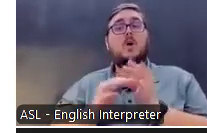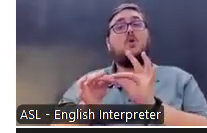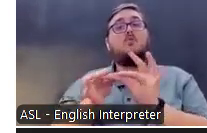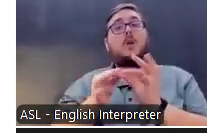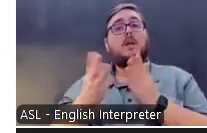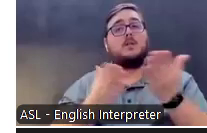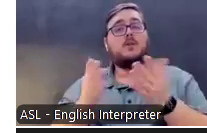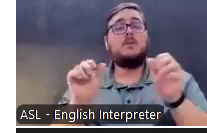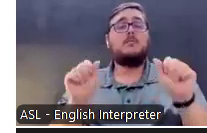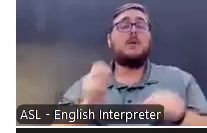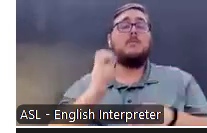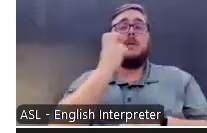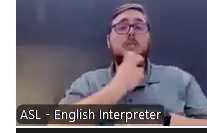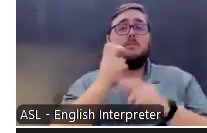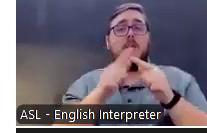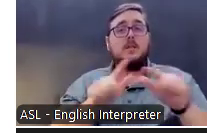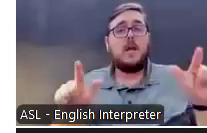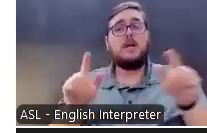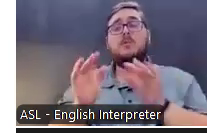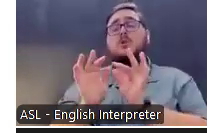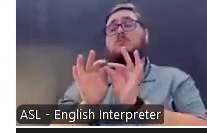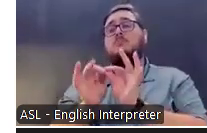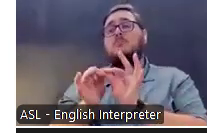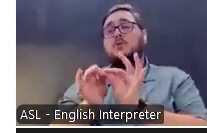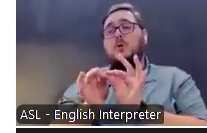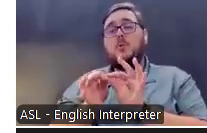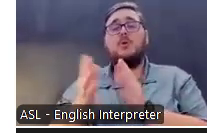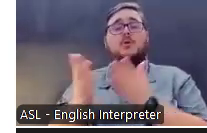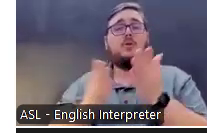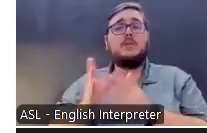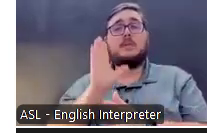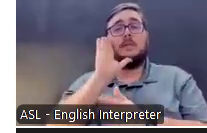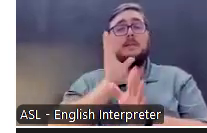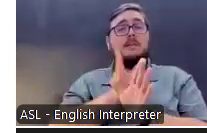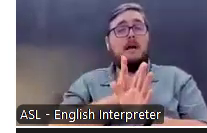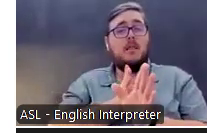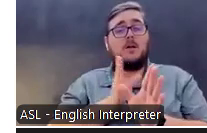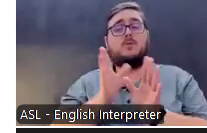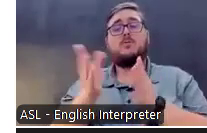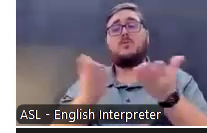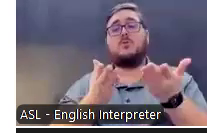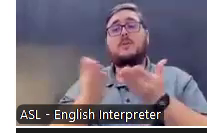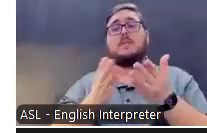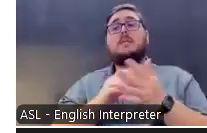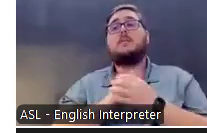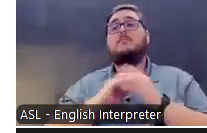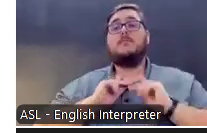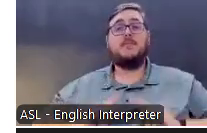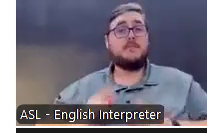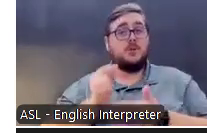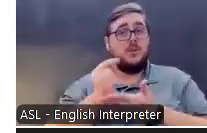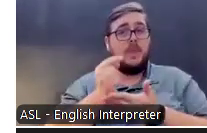language services, interpreter services, psychological services, physical